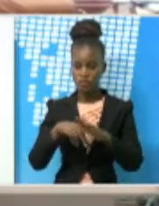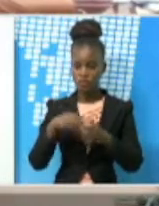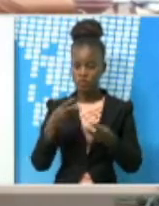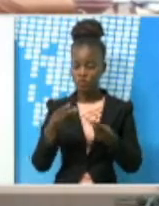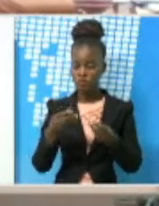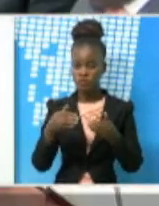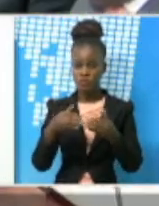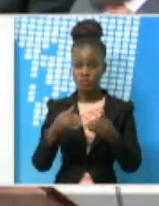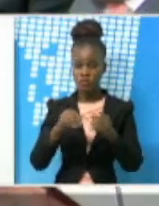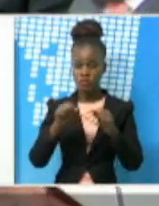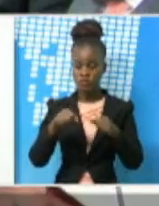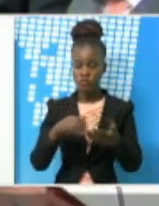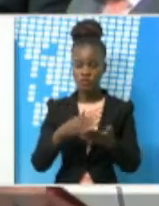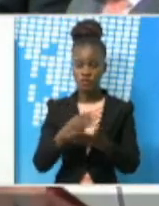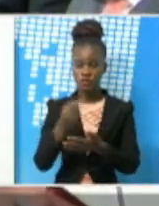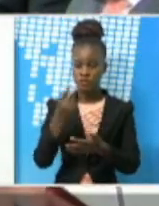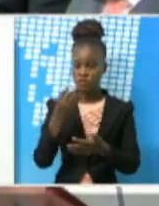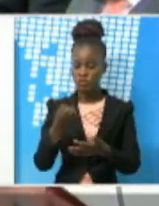to approve